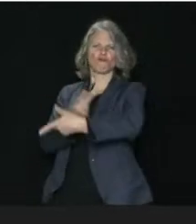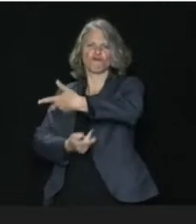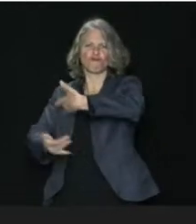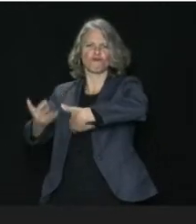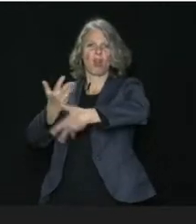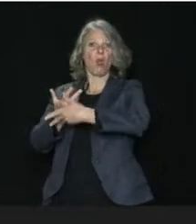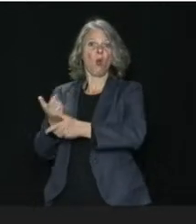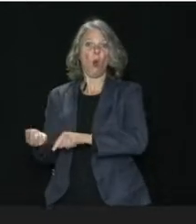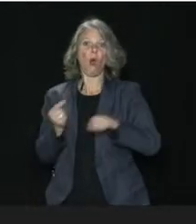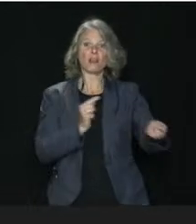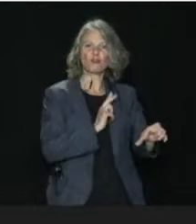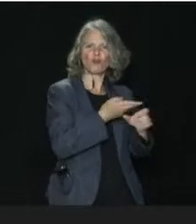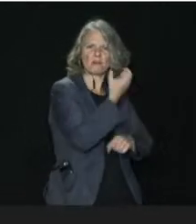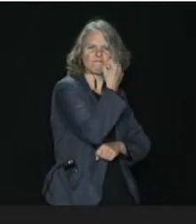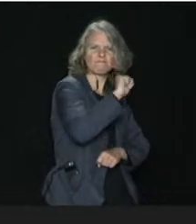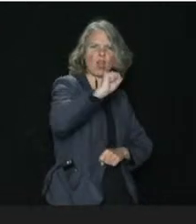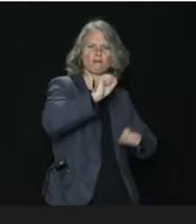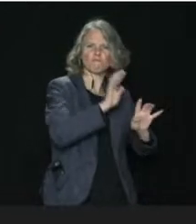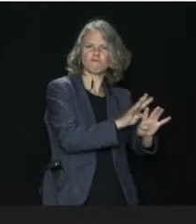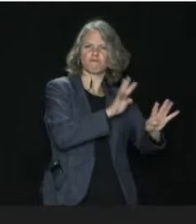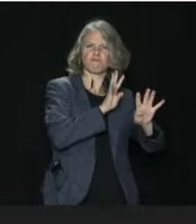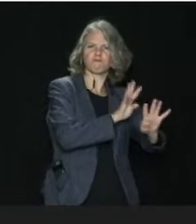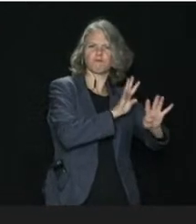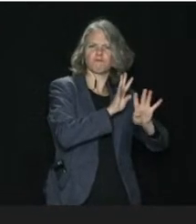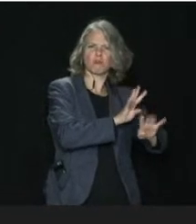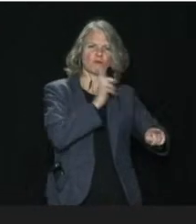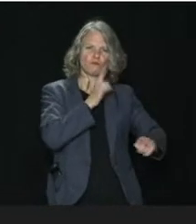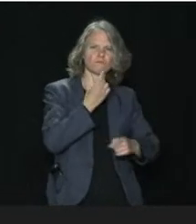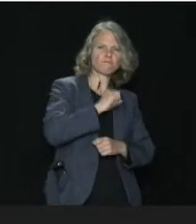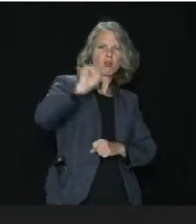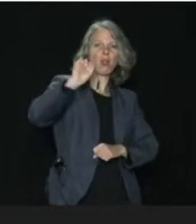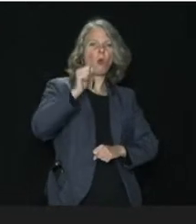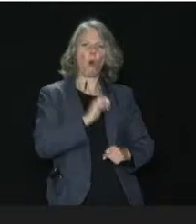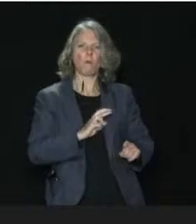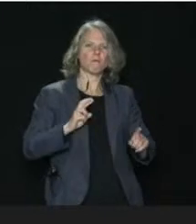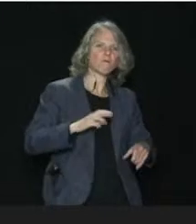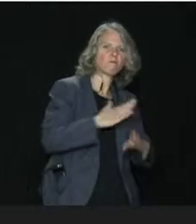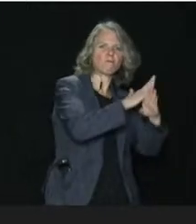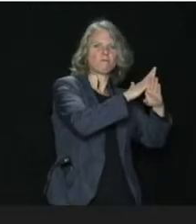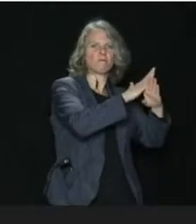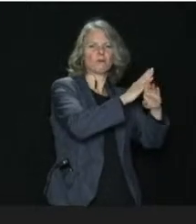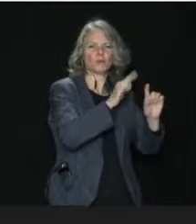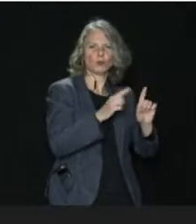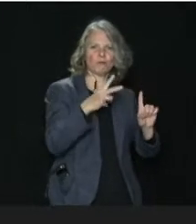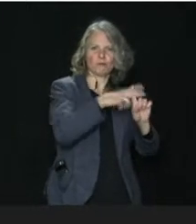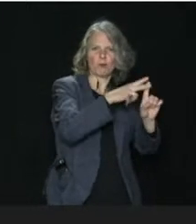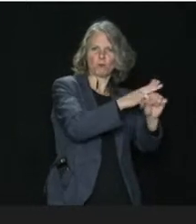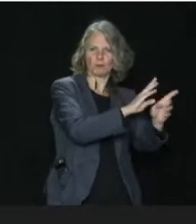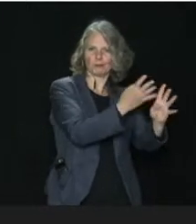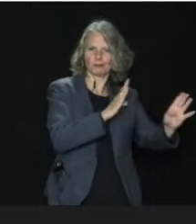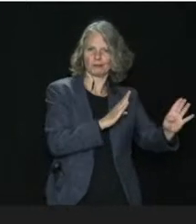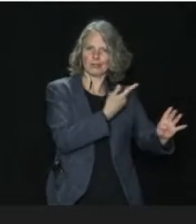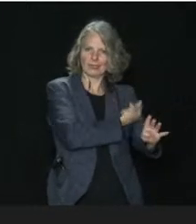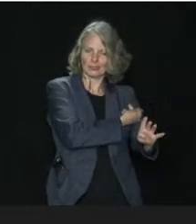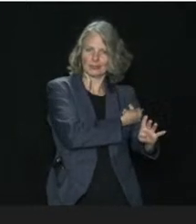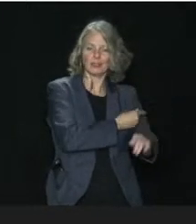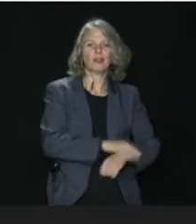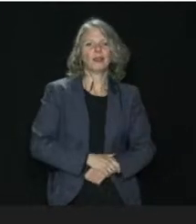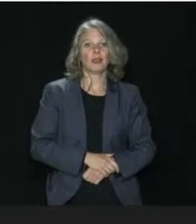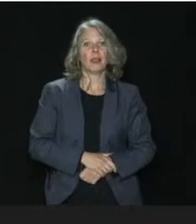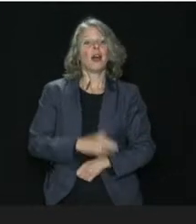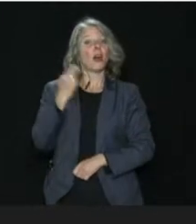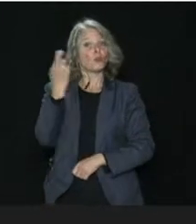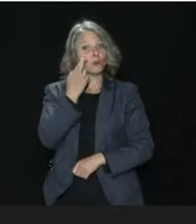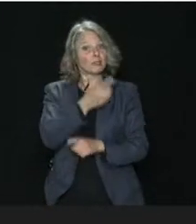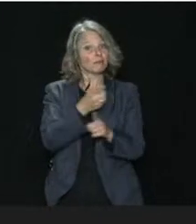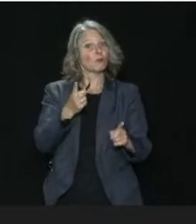protest public health measures and disrupt vaccine appointments. But here's the thing. The reason so many Canadians are following